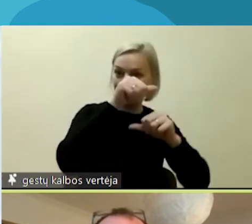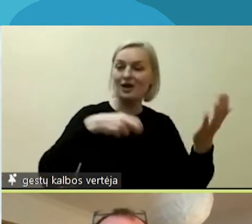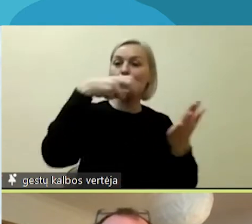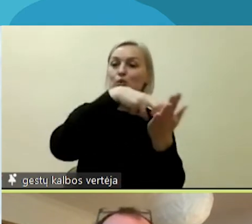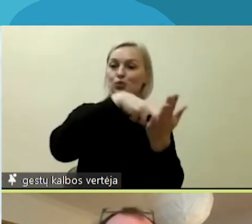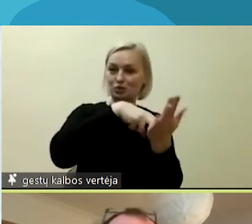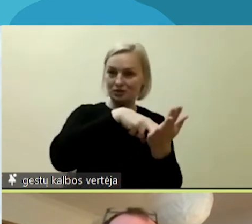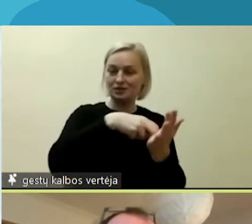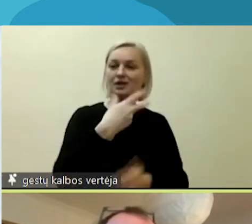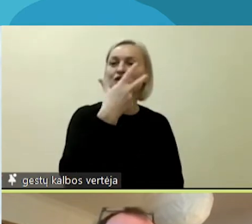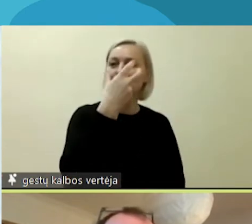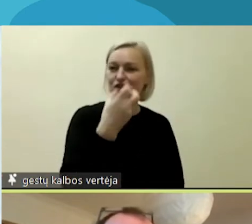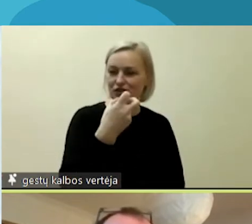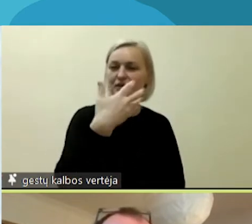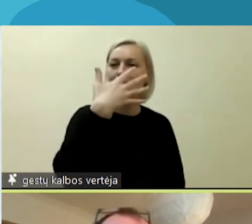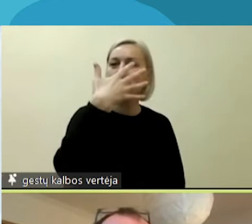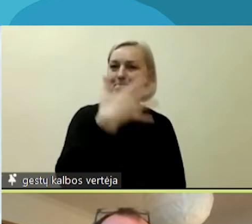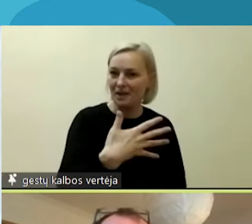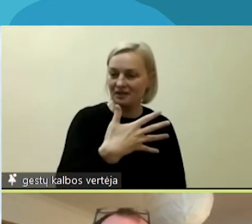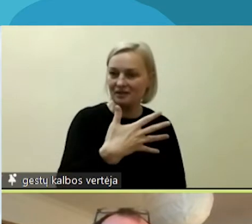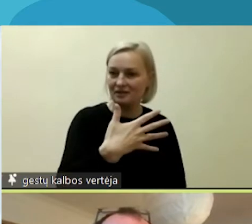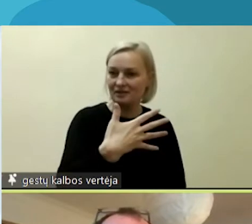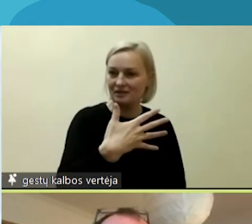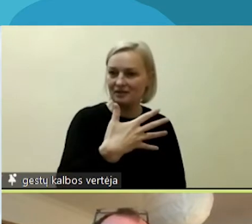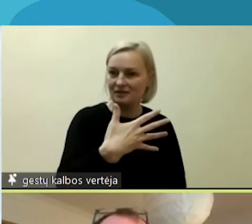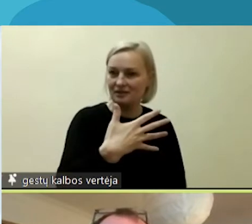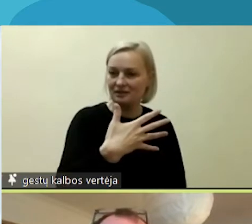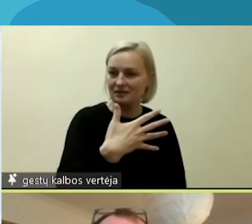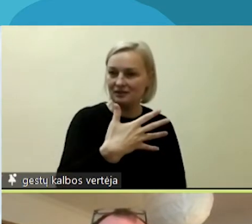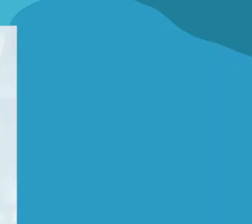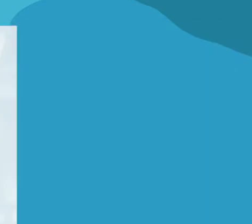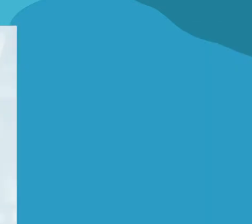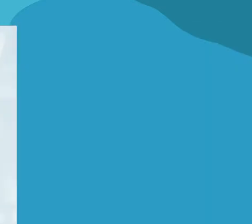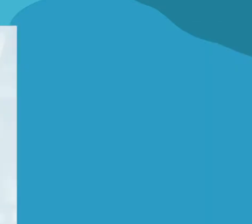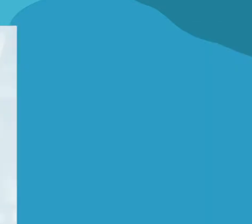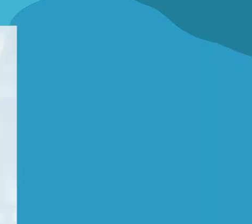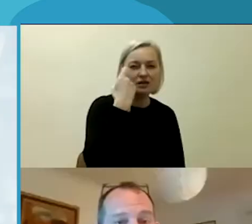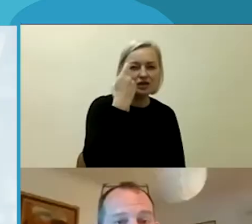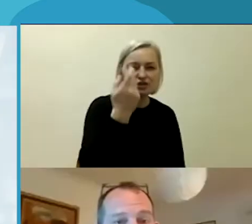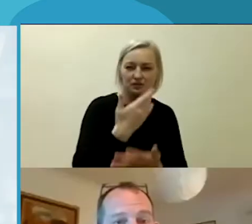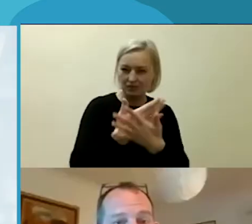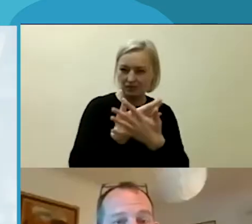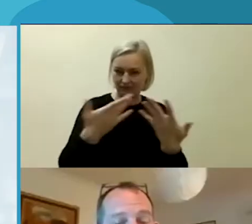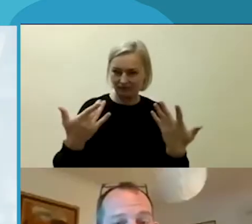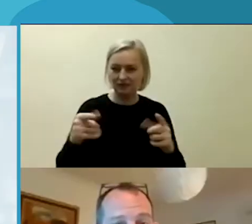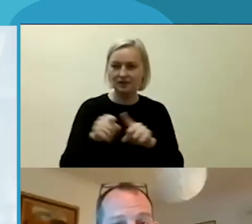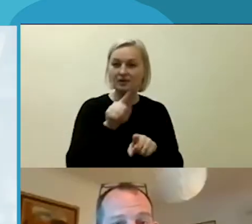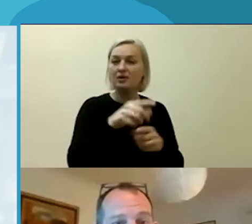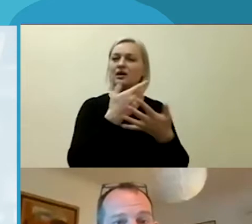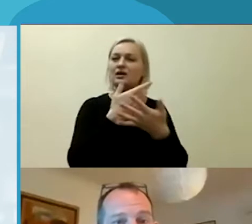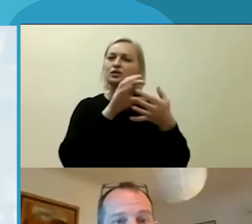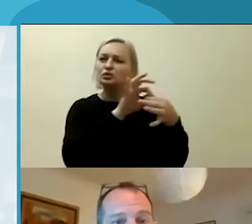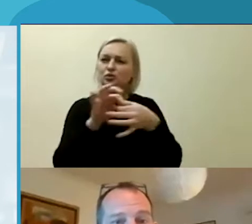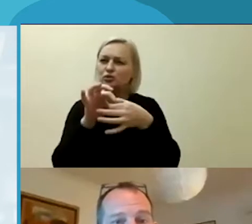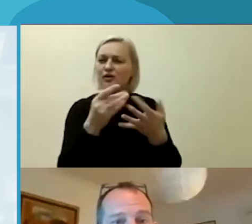350. We took 350 reports, which included multiple incidents. Within that, we